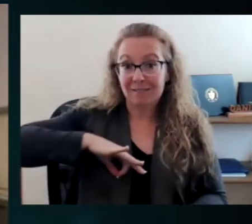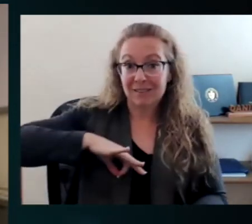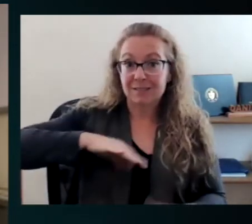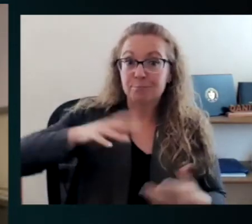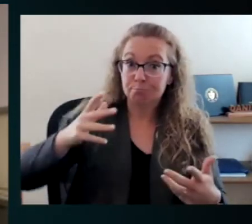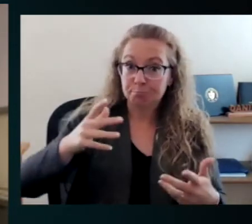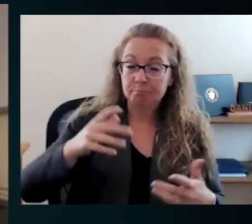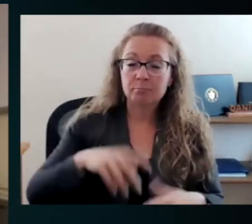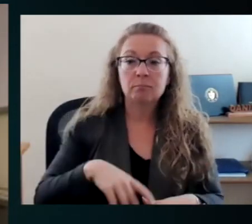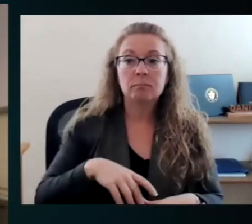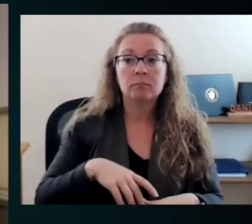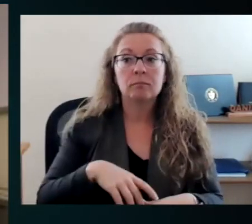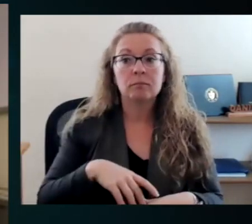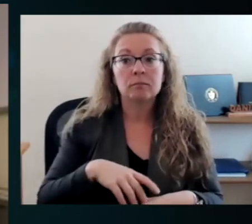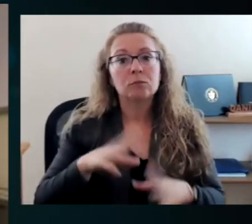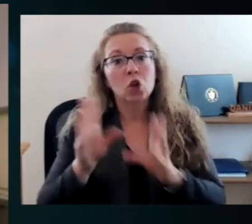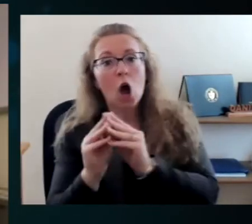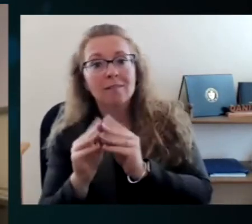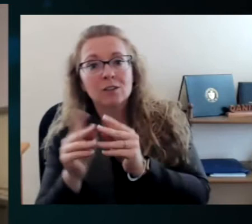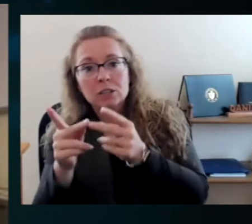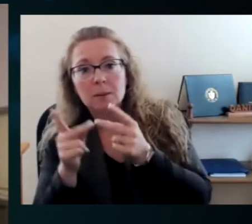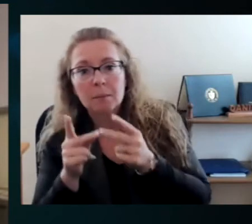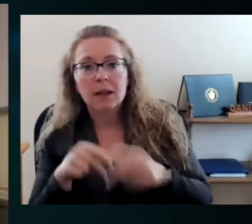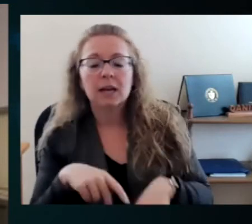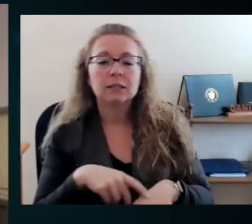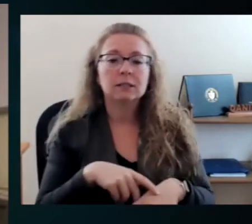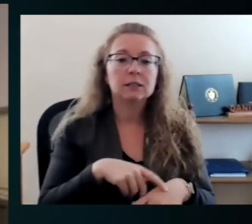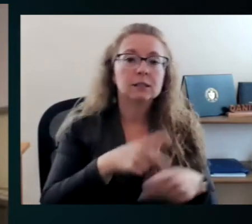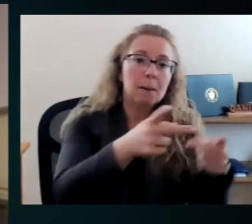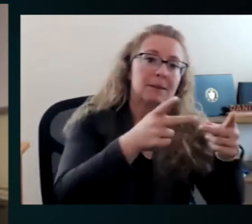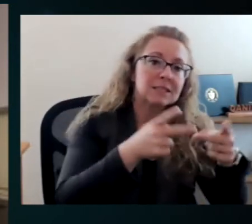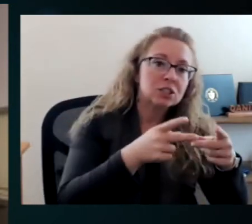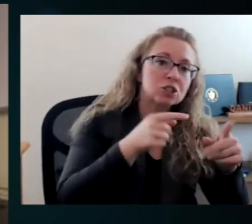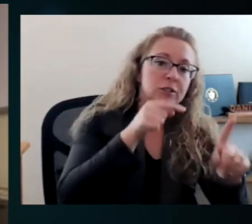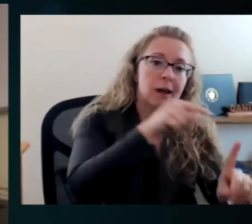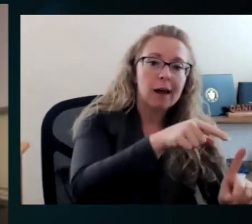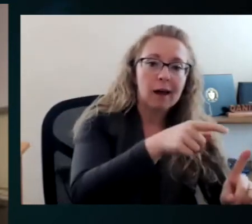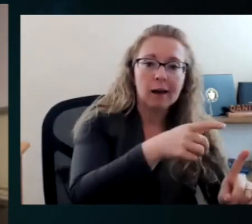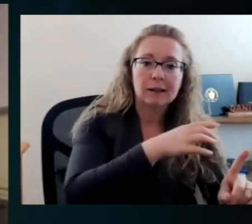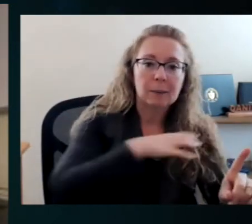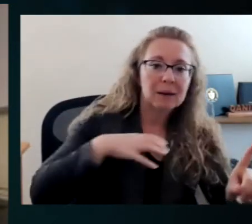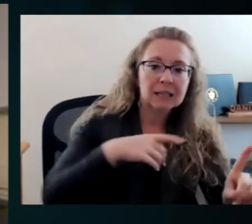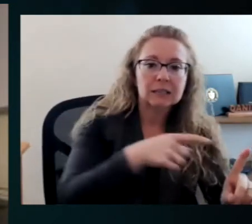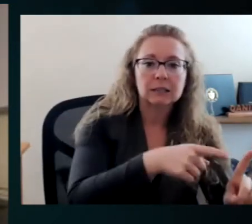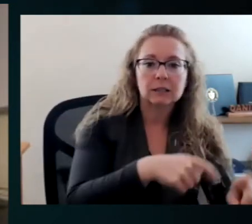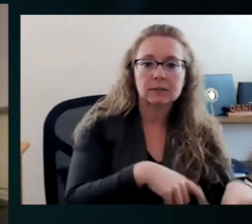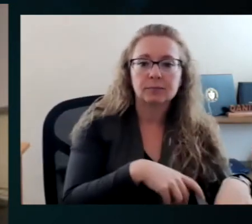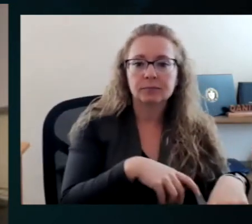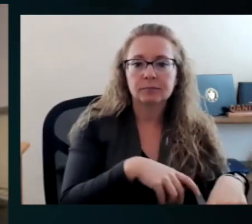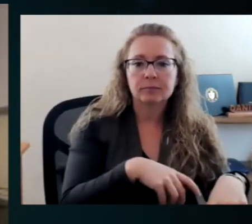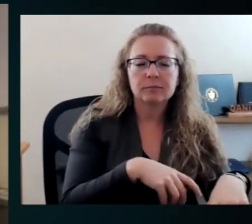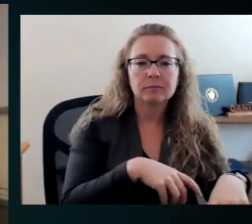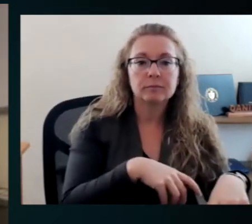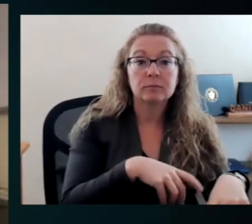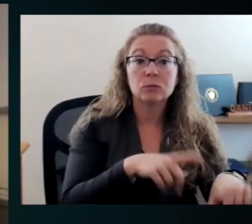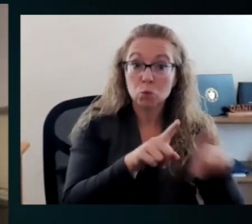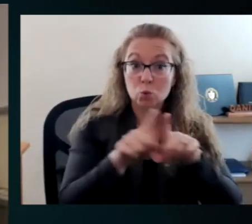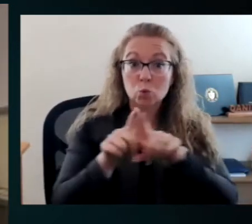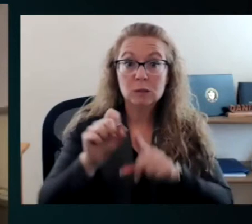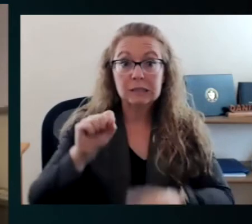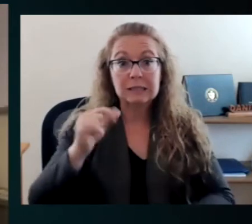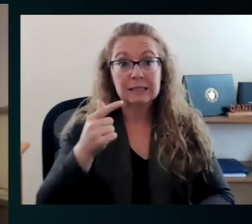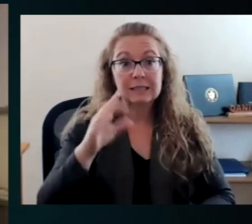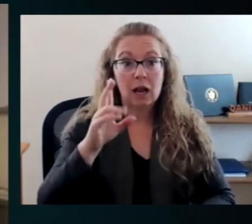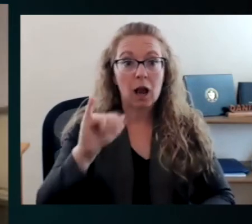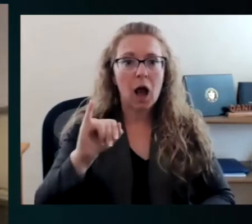conferences certain places, in terms of who gets positions in committees and that kind of thing. And we can use SIGCHI's power to deliver